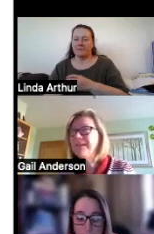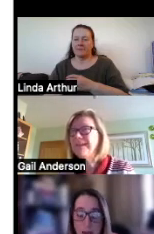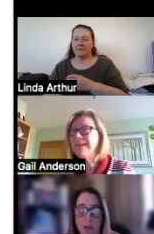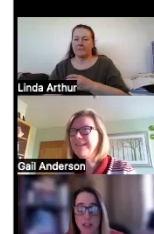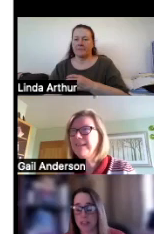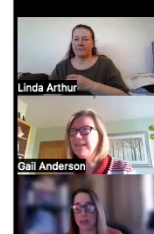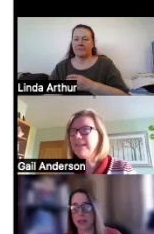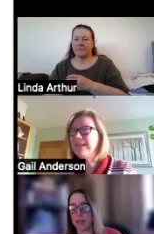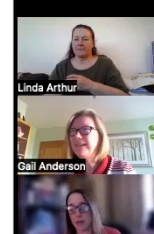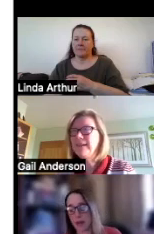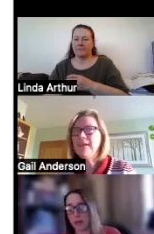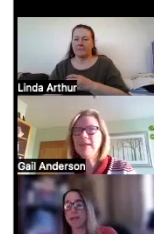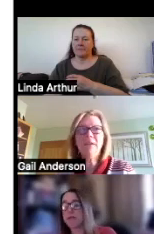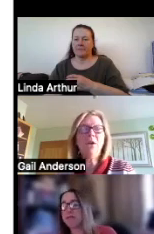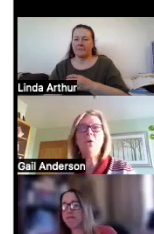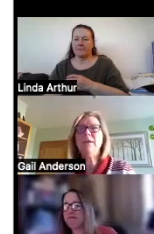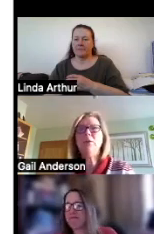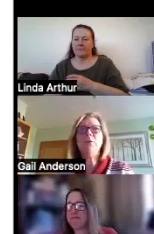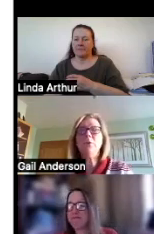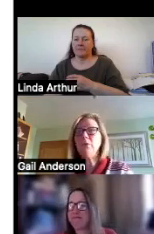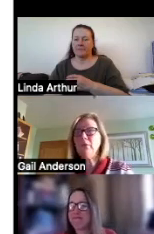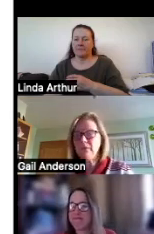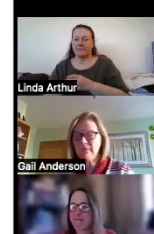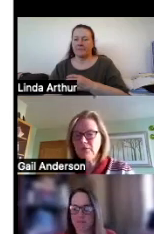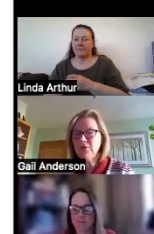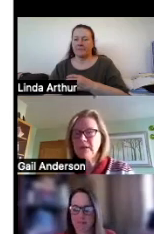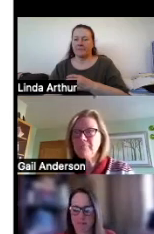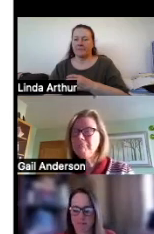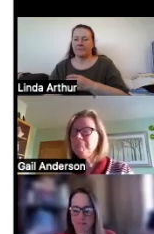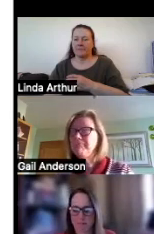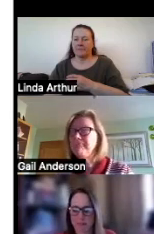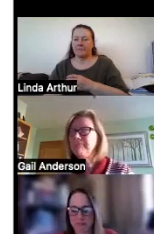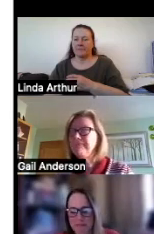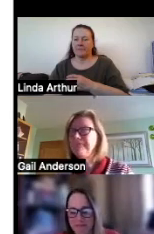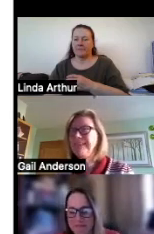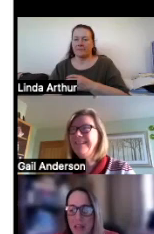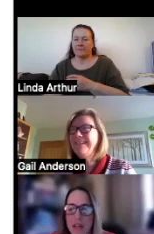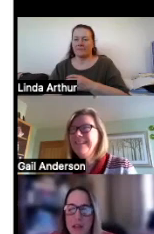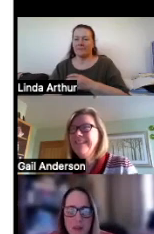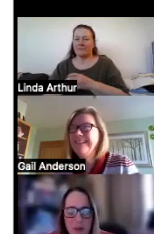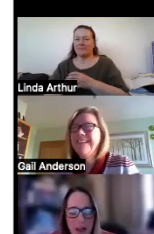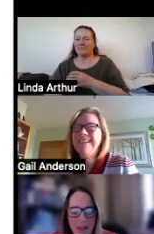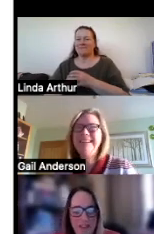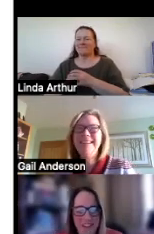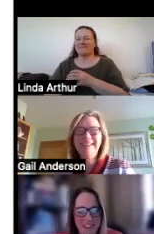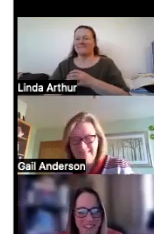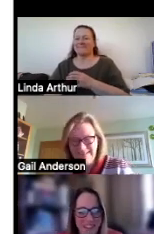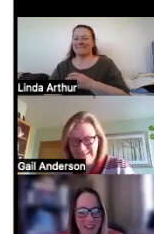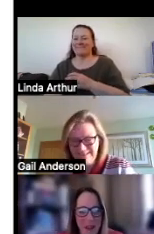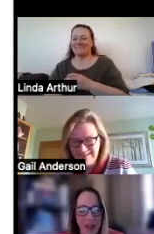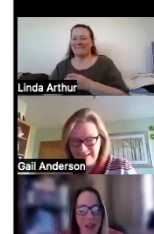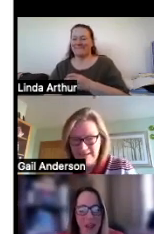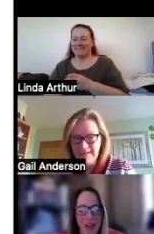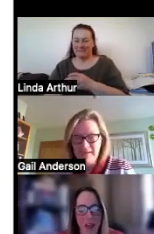were you okay? I'm just saying the same slide. It's okay, go ahead. All right, no, go. That's your slide. So